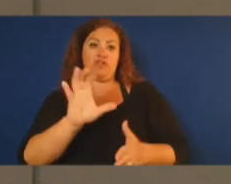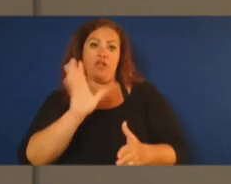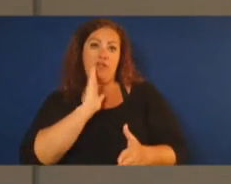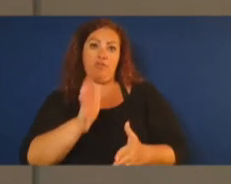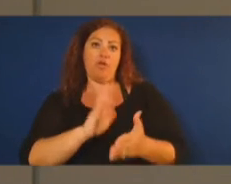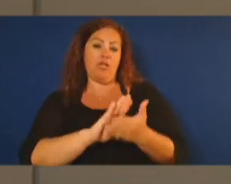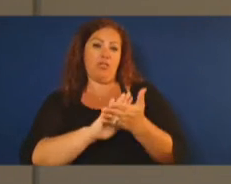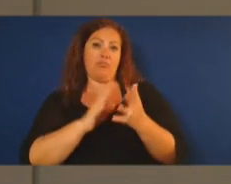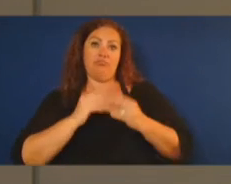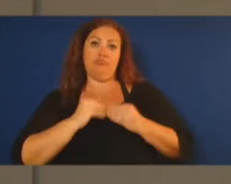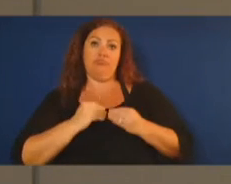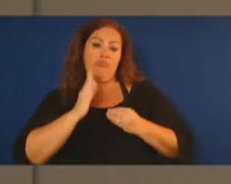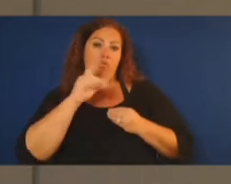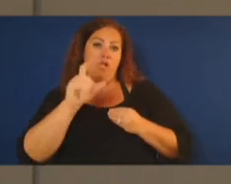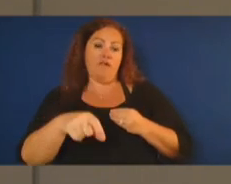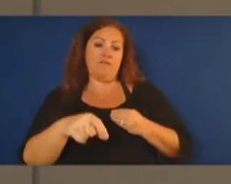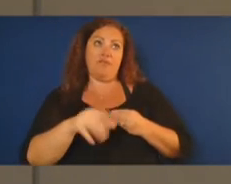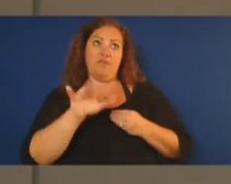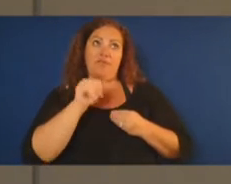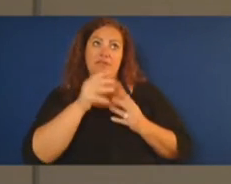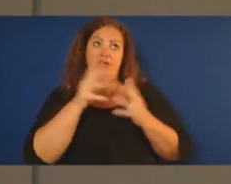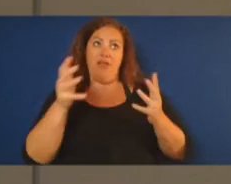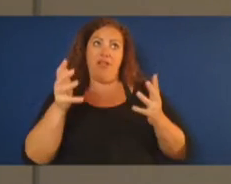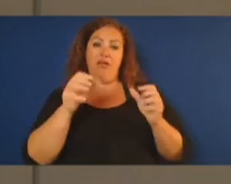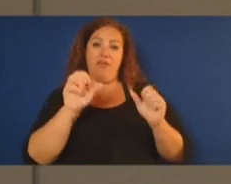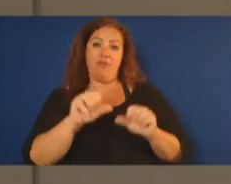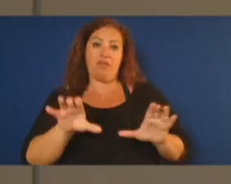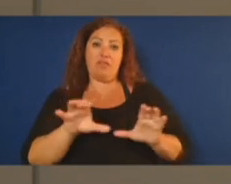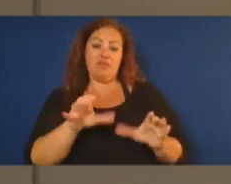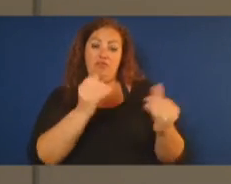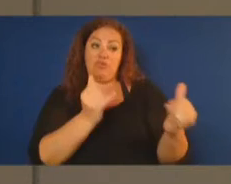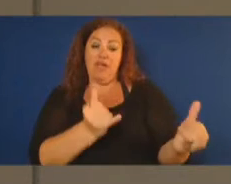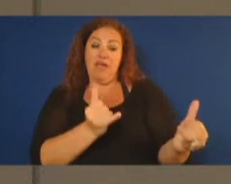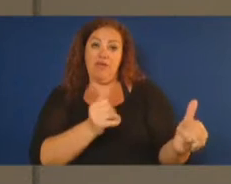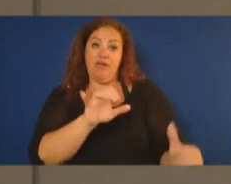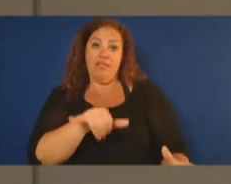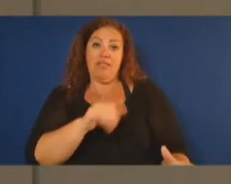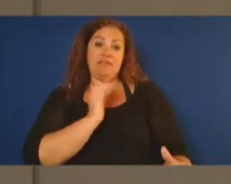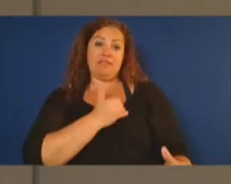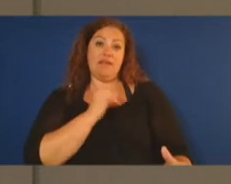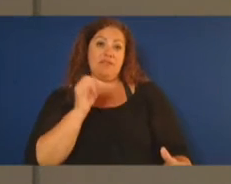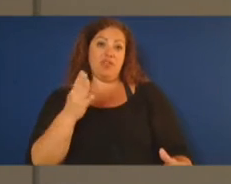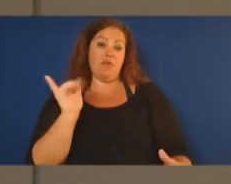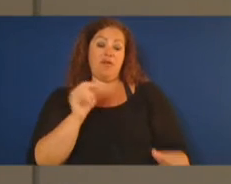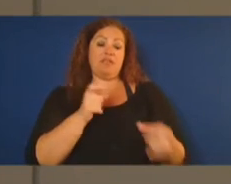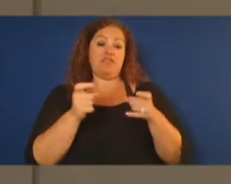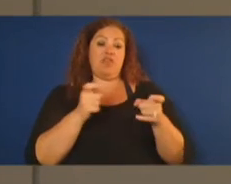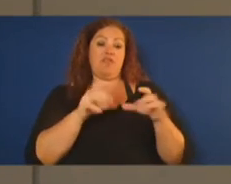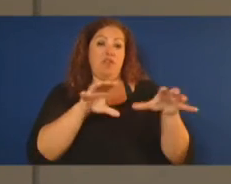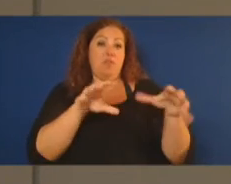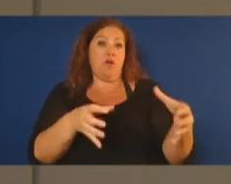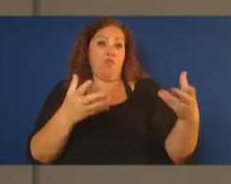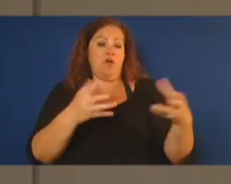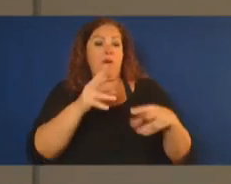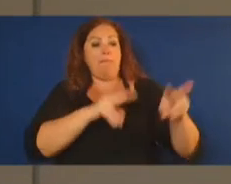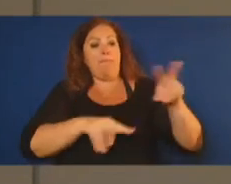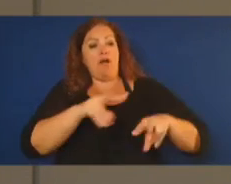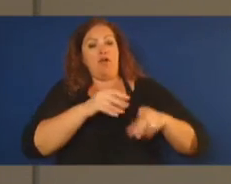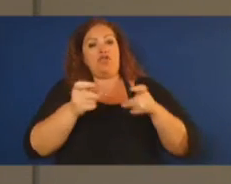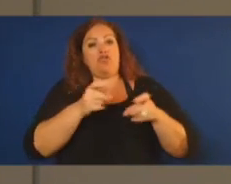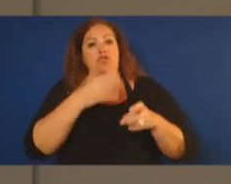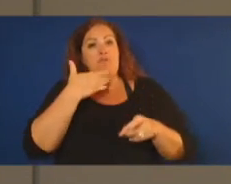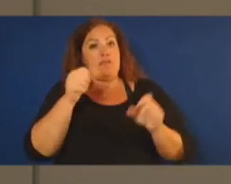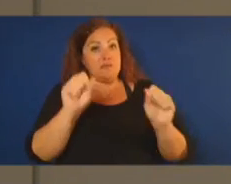and so that's not much that we're going to be able to do now it's our job as a governing body to Monitor and control that as best as we